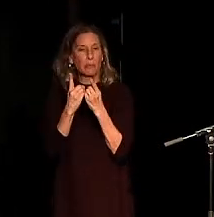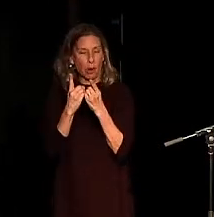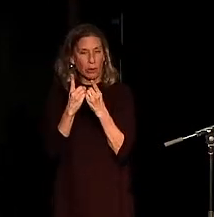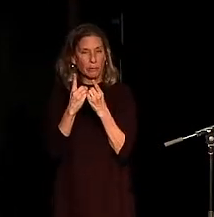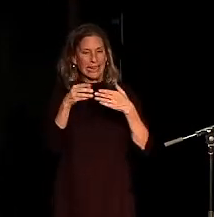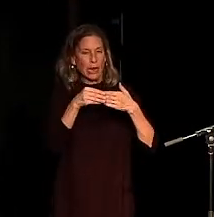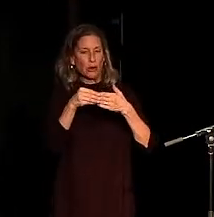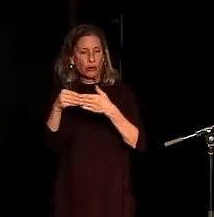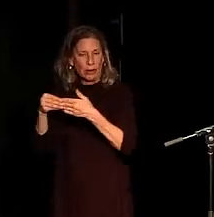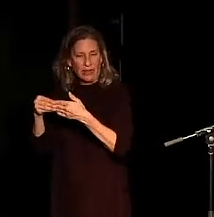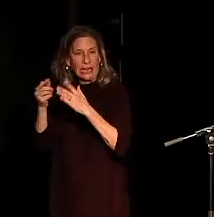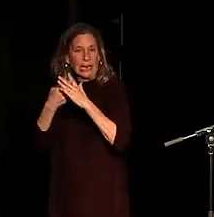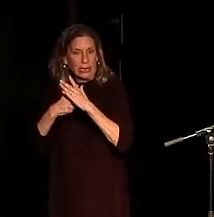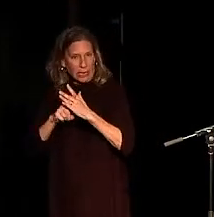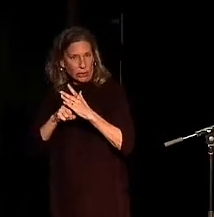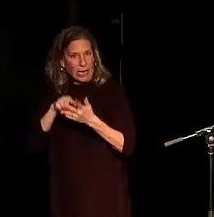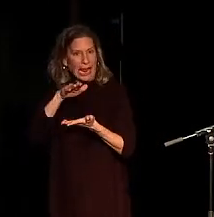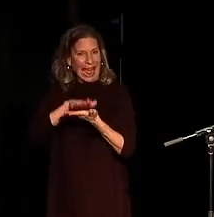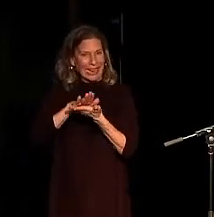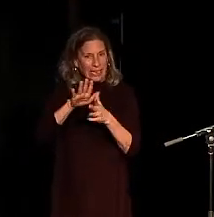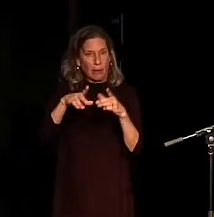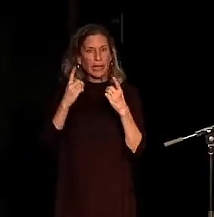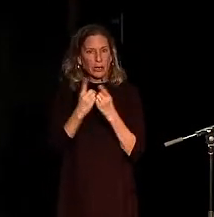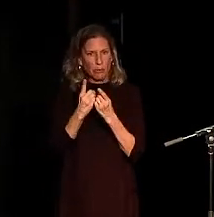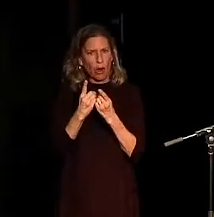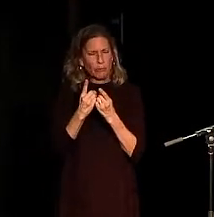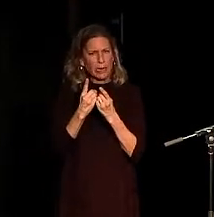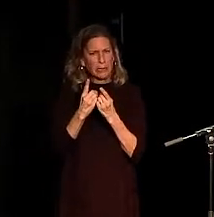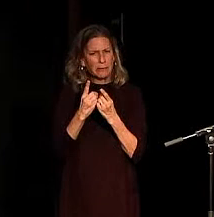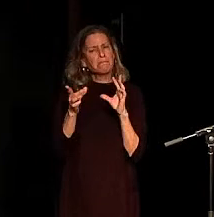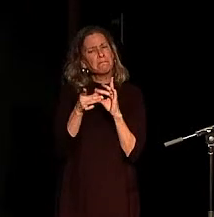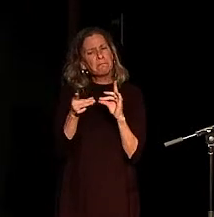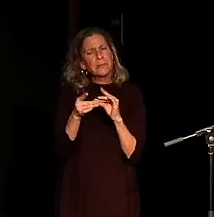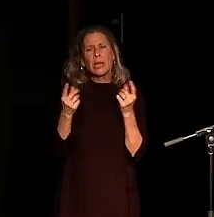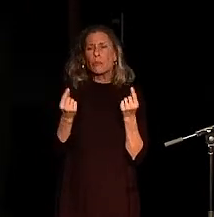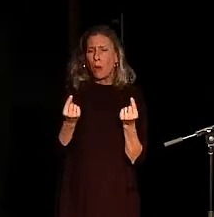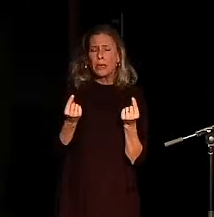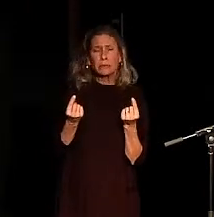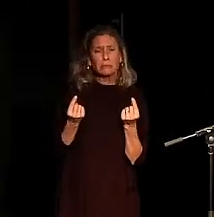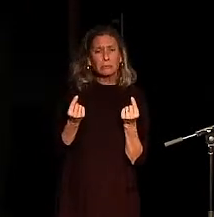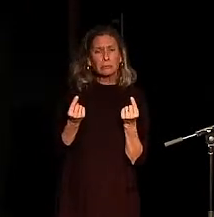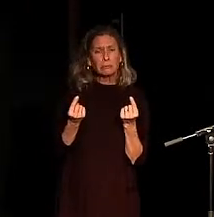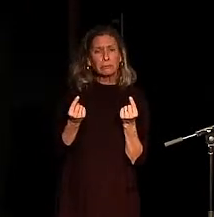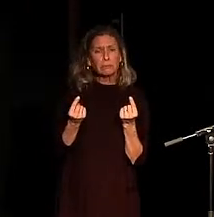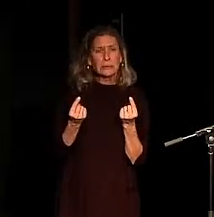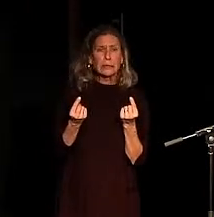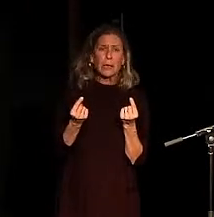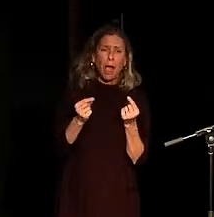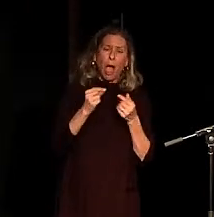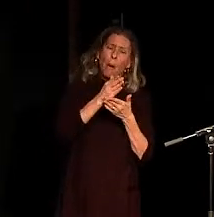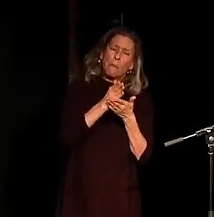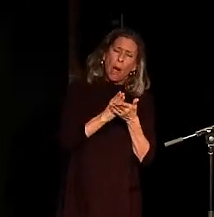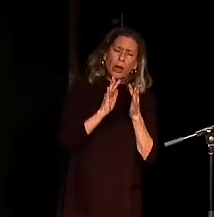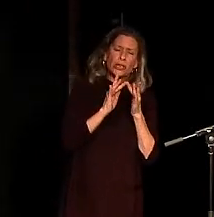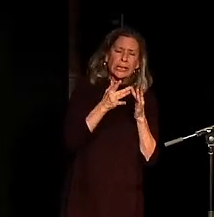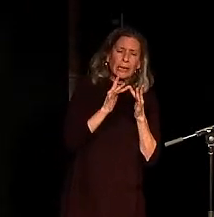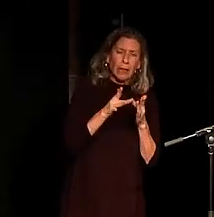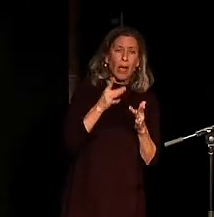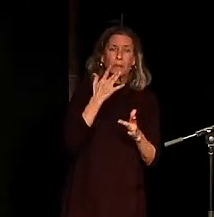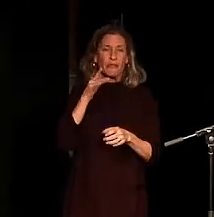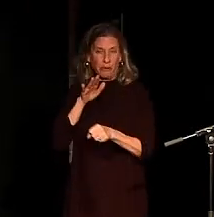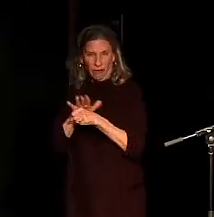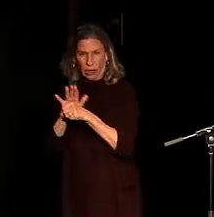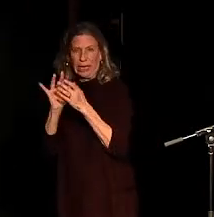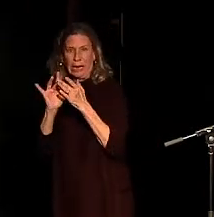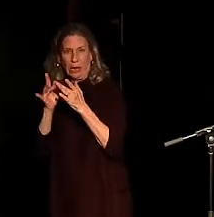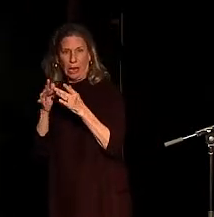driven initiatives where academic departments have stepped forward and said, we really, you know, we're partially online now, we really want to go fully